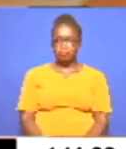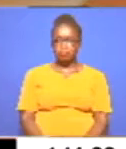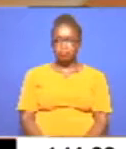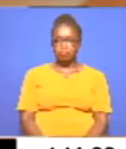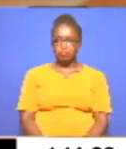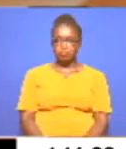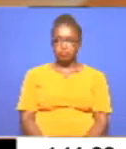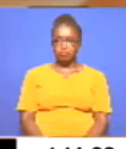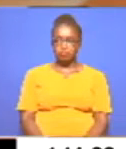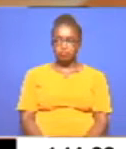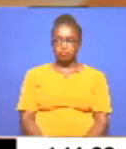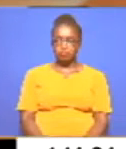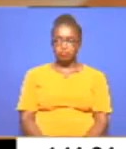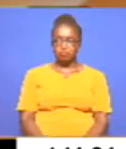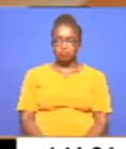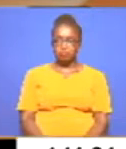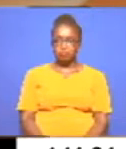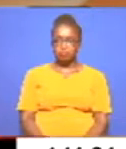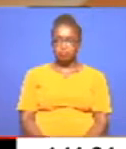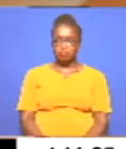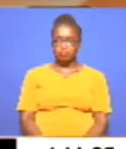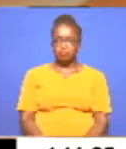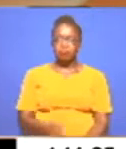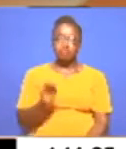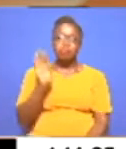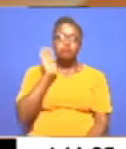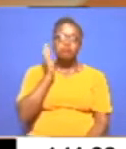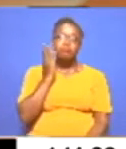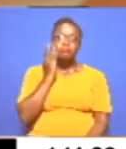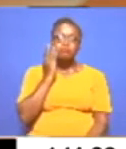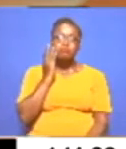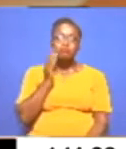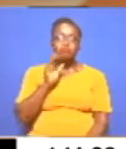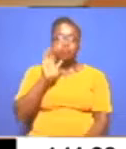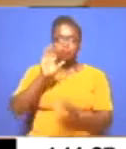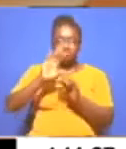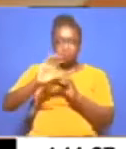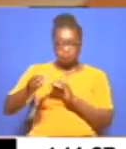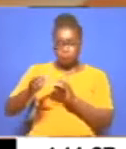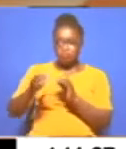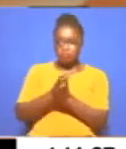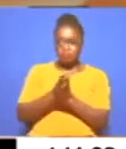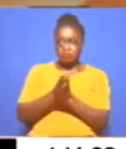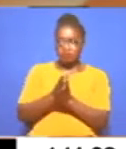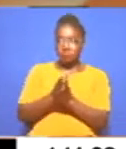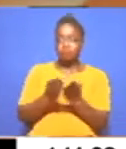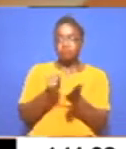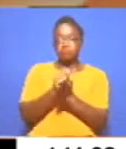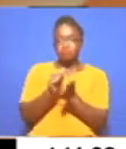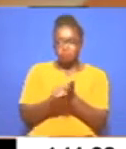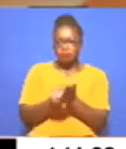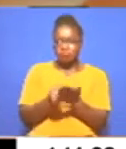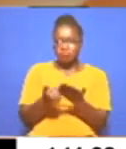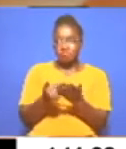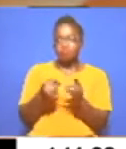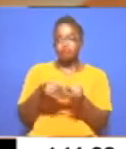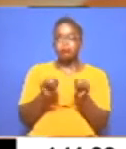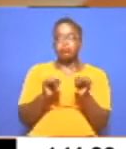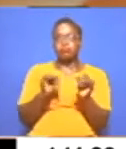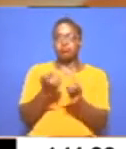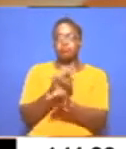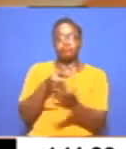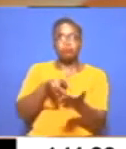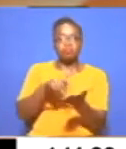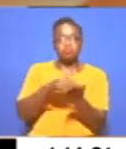Isiolo County has unveiled a gender policy that will govern the process of implementation of various projects and programs that